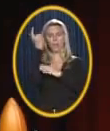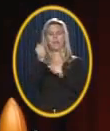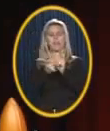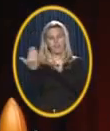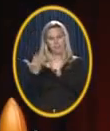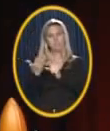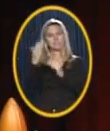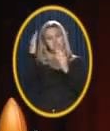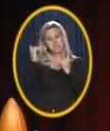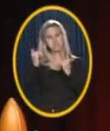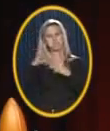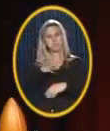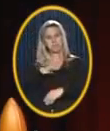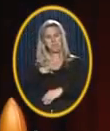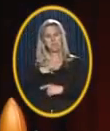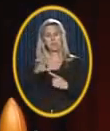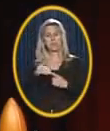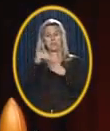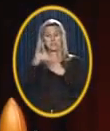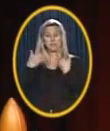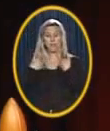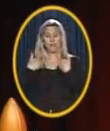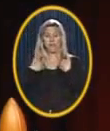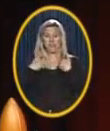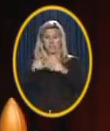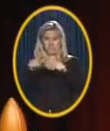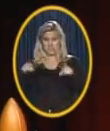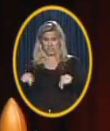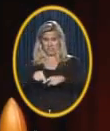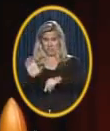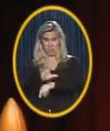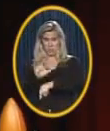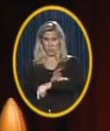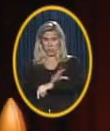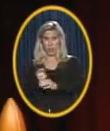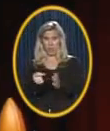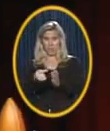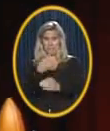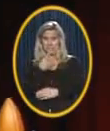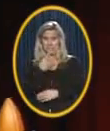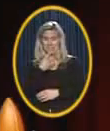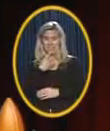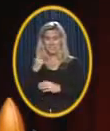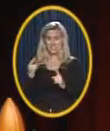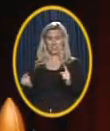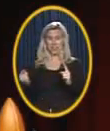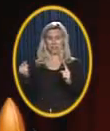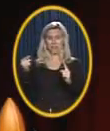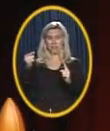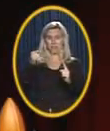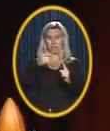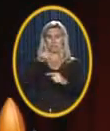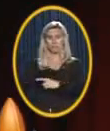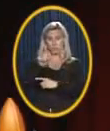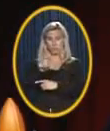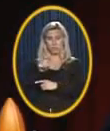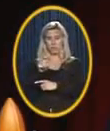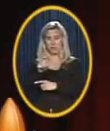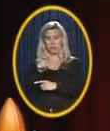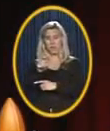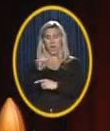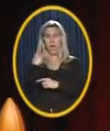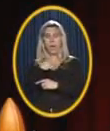fine, except we have this display on the computer that tells us what our trajectory is supposed to be, and we're going